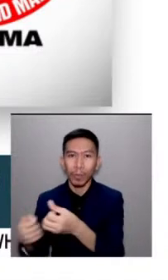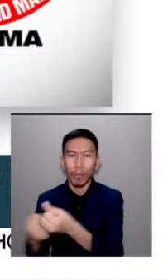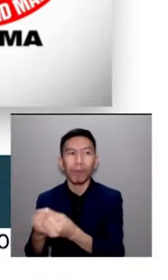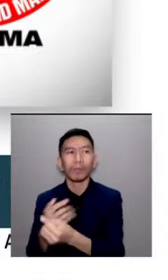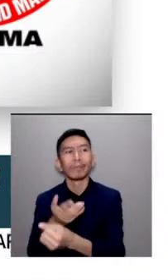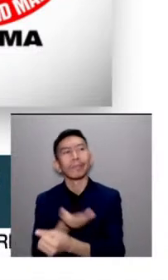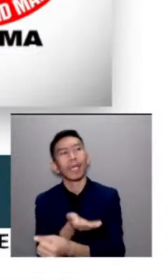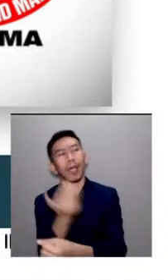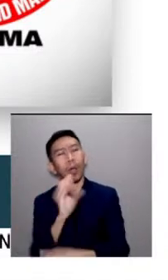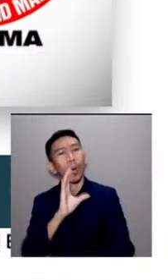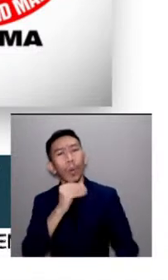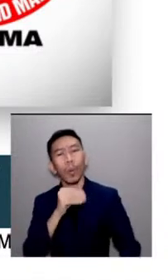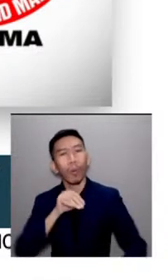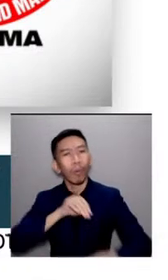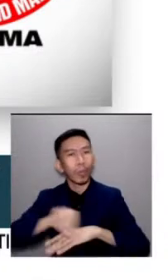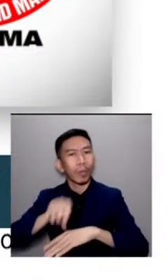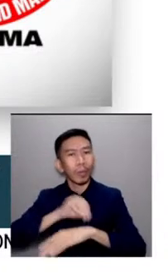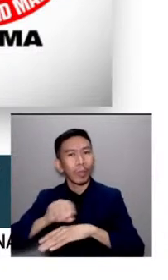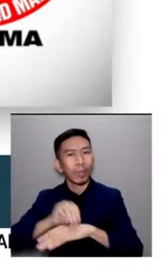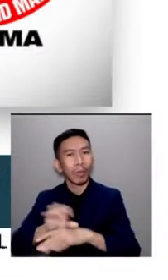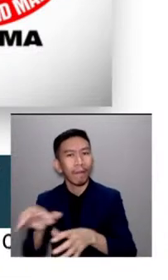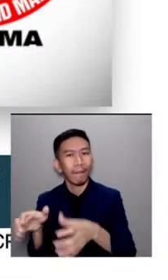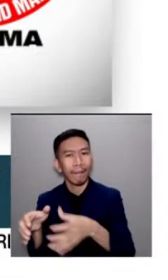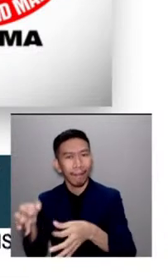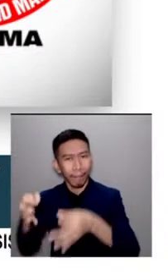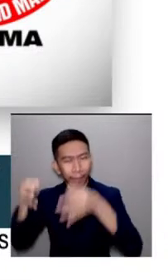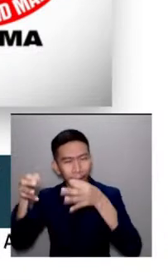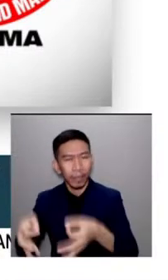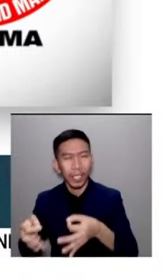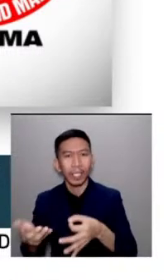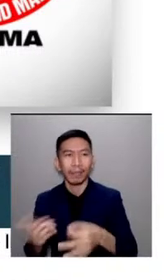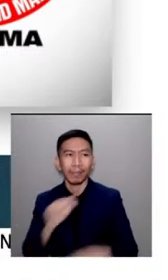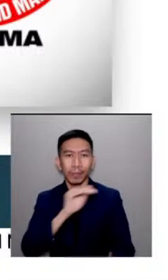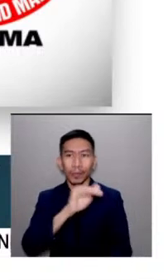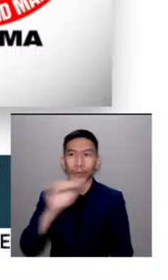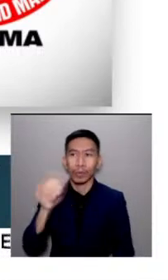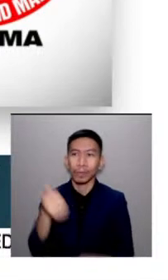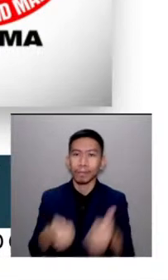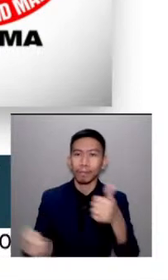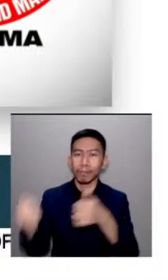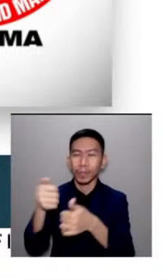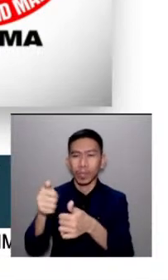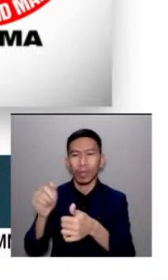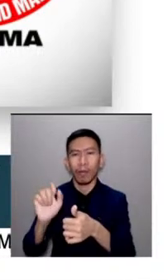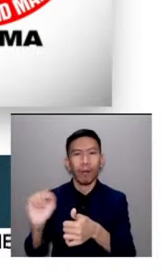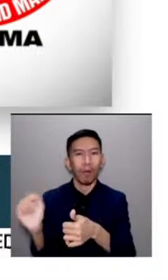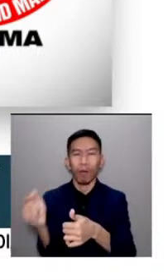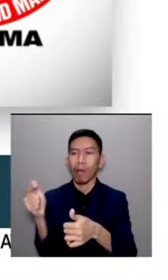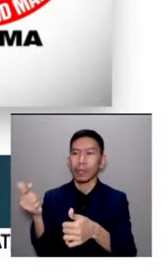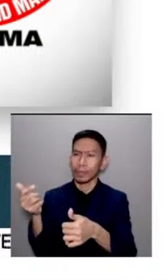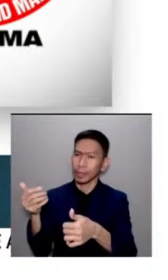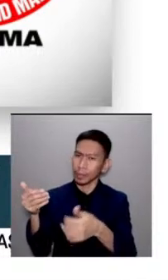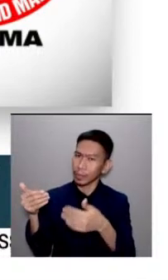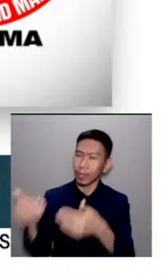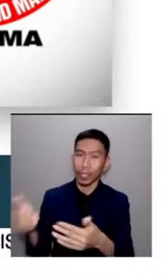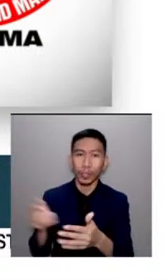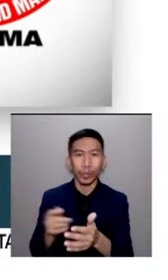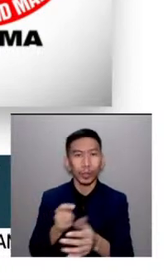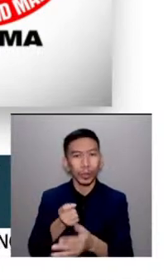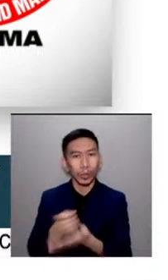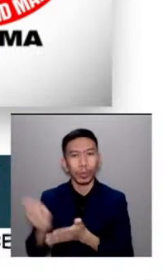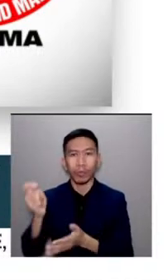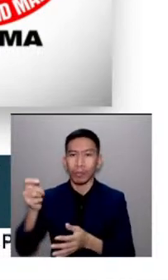who are meddling in the case. It also calls on the other poll commissioners handling the matter to decide for truth, justice, and